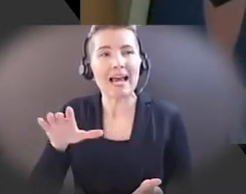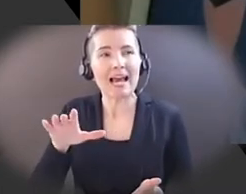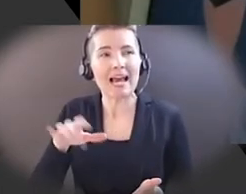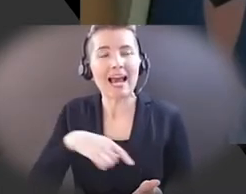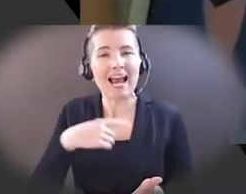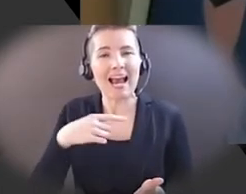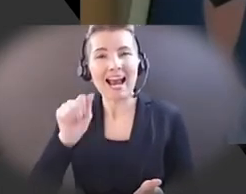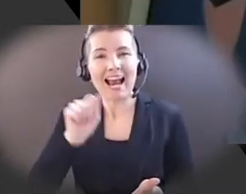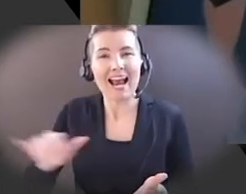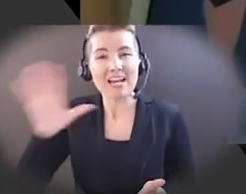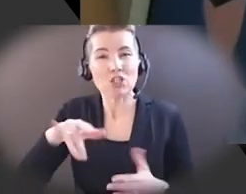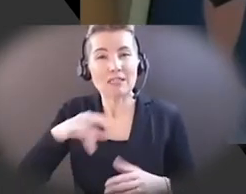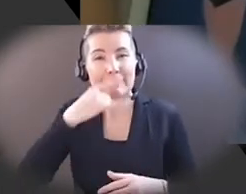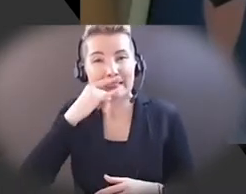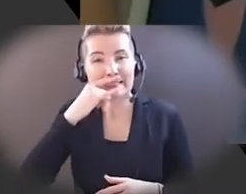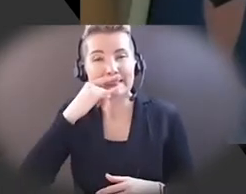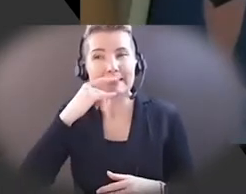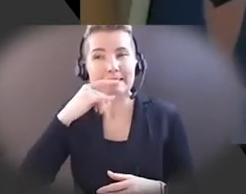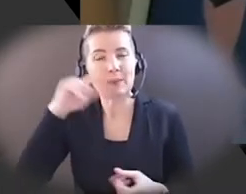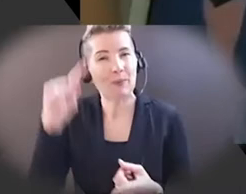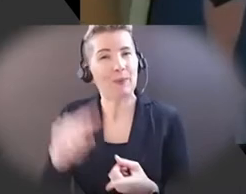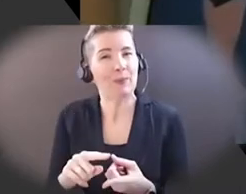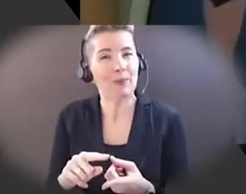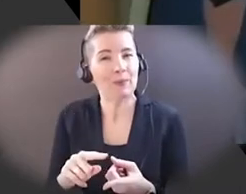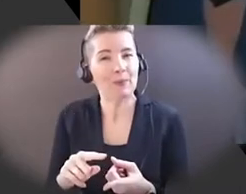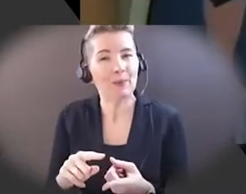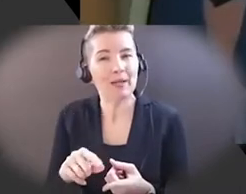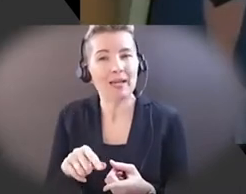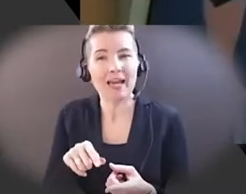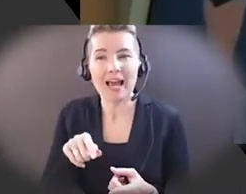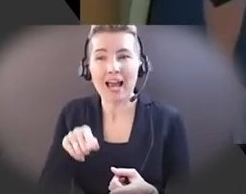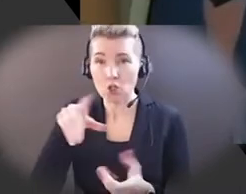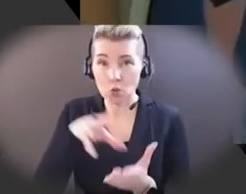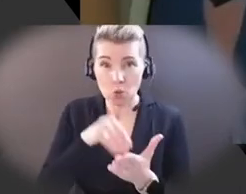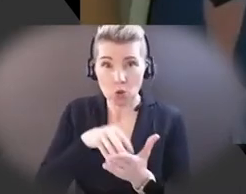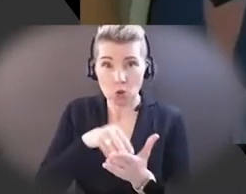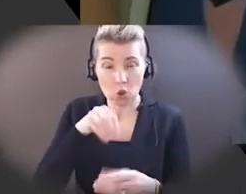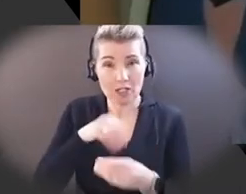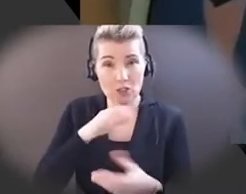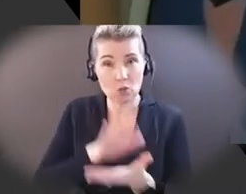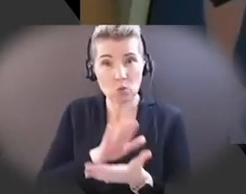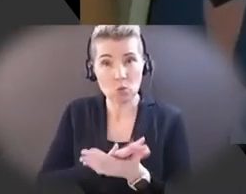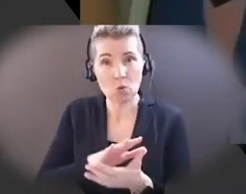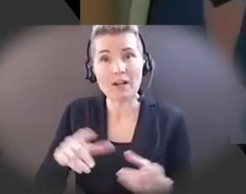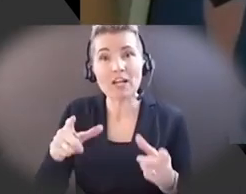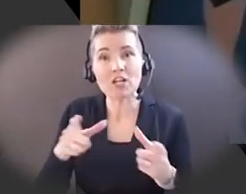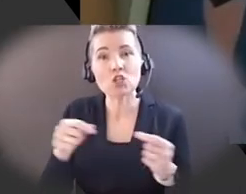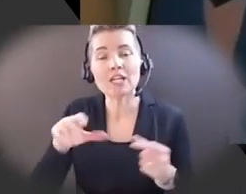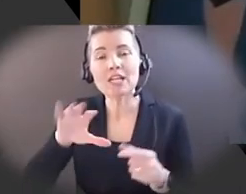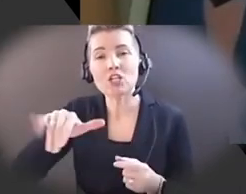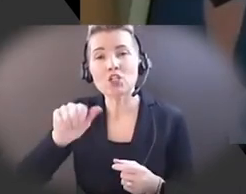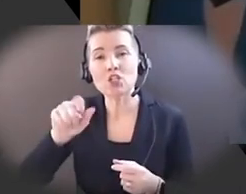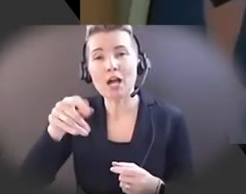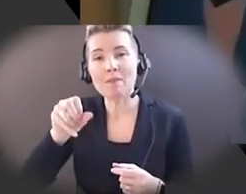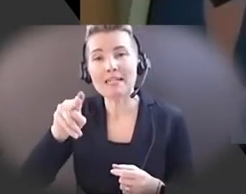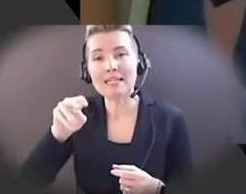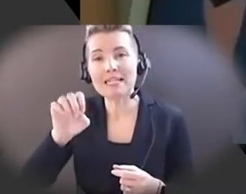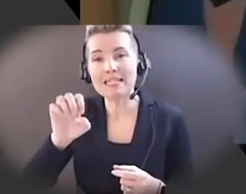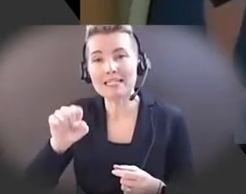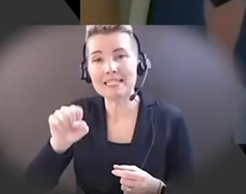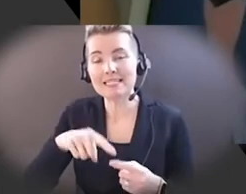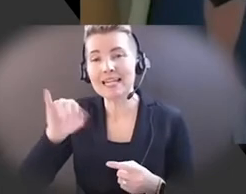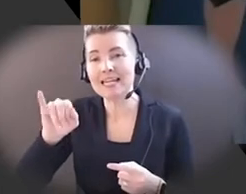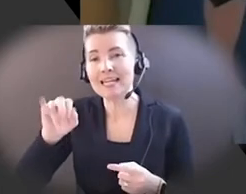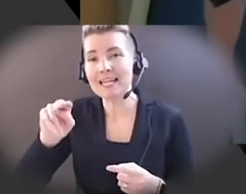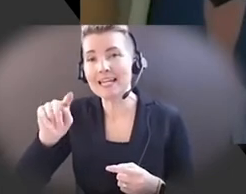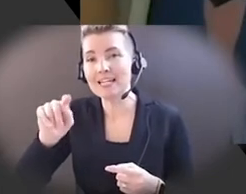learning. I think you were saying you learned in school like about internment camps, Japanese internment camps and such. And, you know, I didn't have the same experience. So